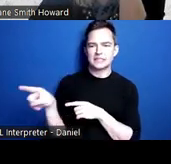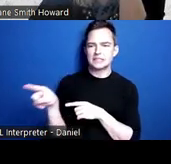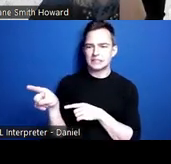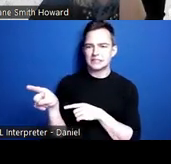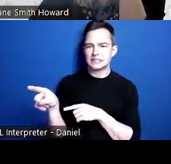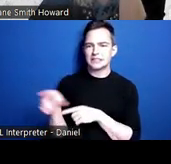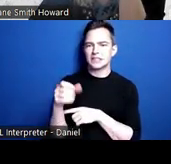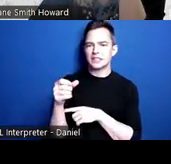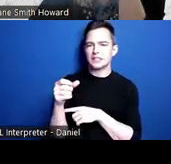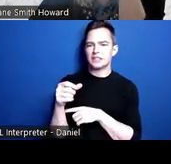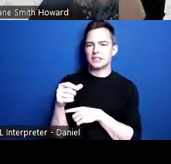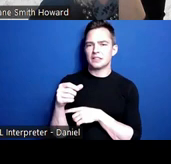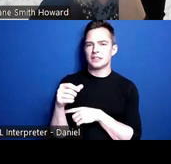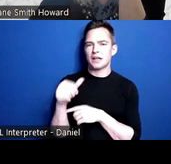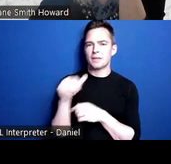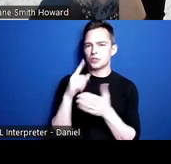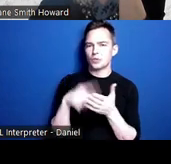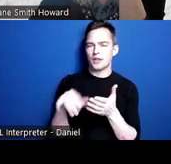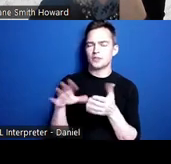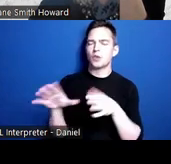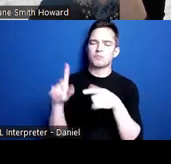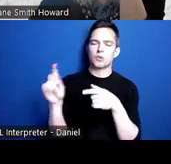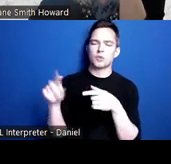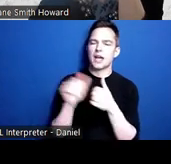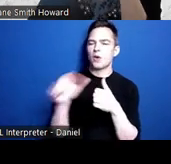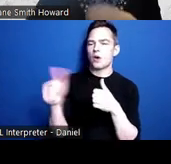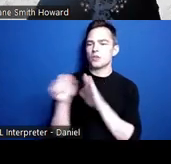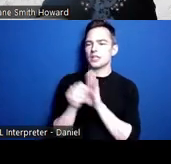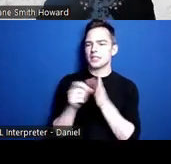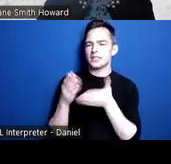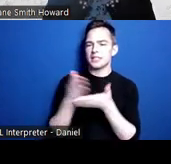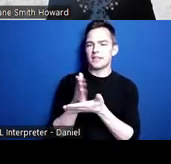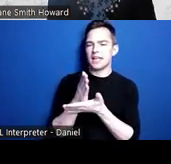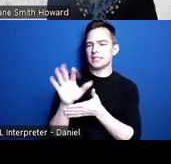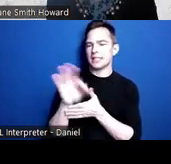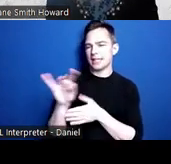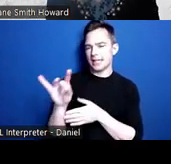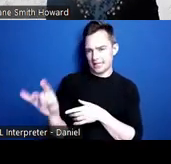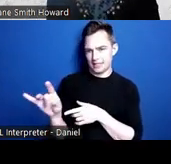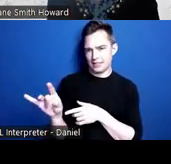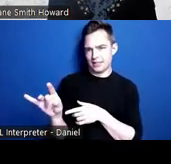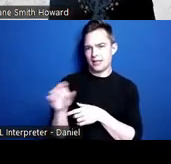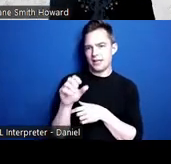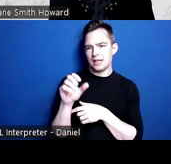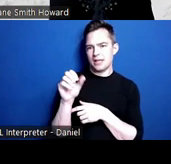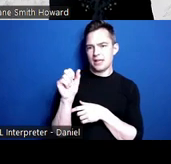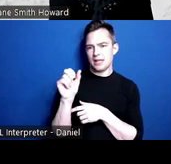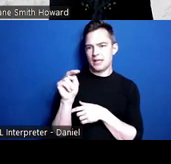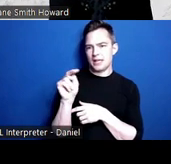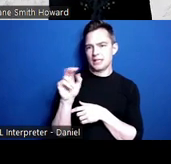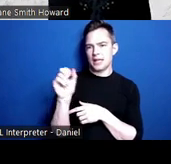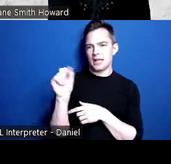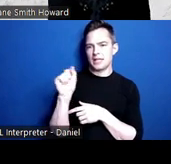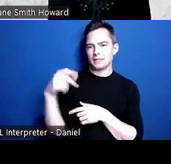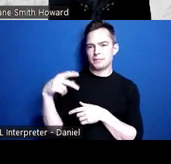I'm not sure what that. So the question is, how are other states navigating 988 and SPLs, and that they